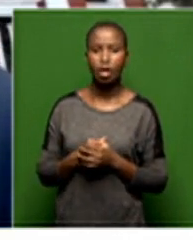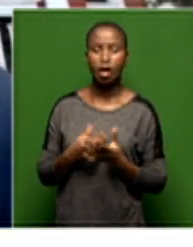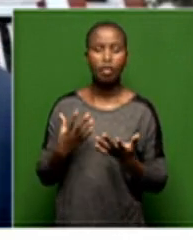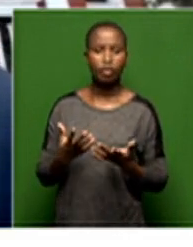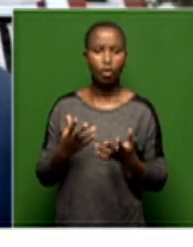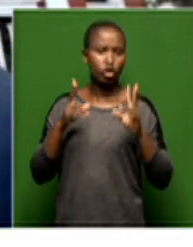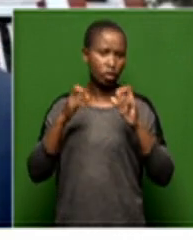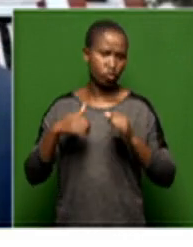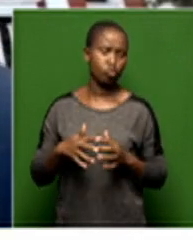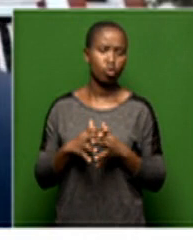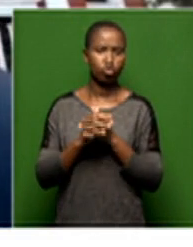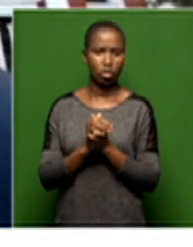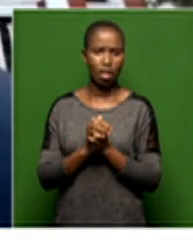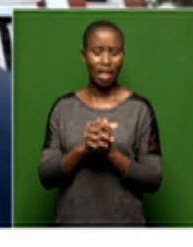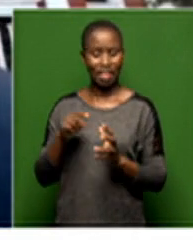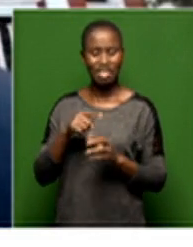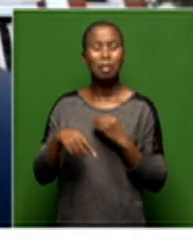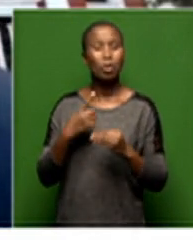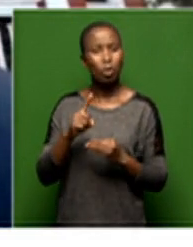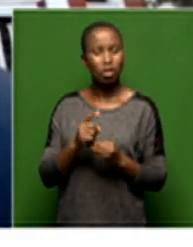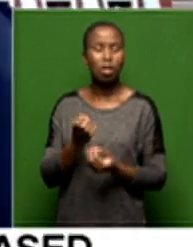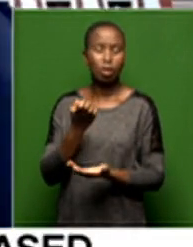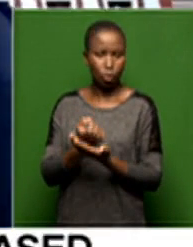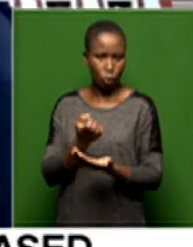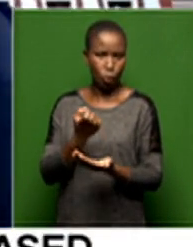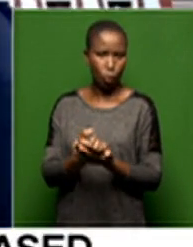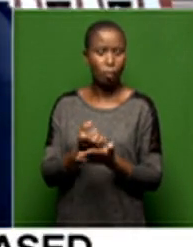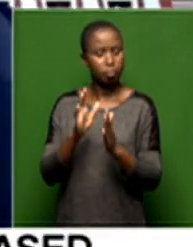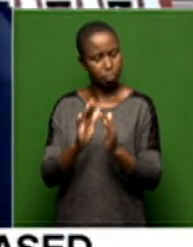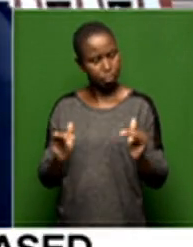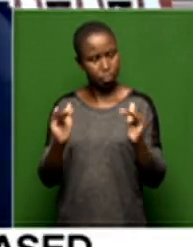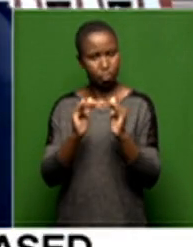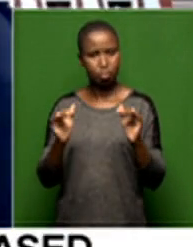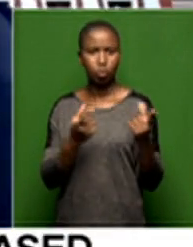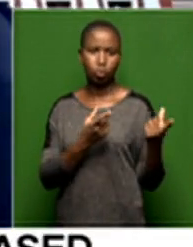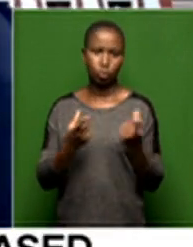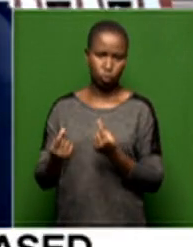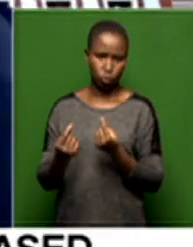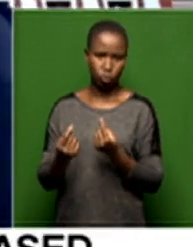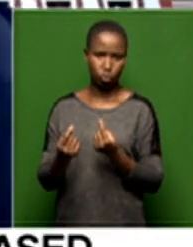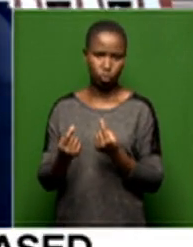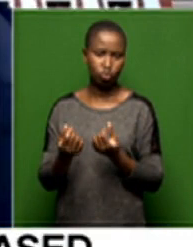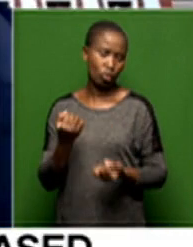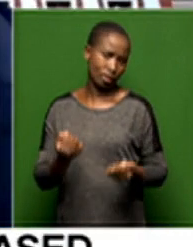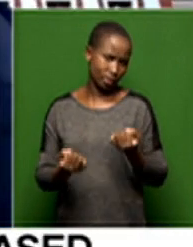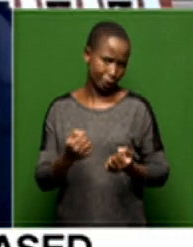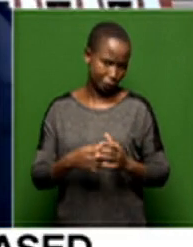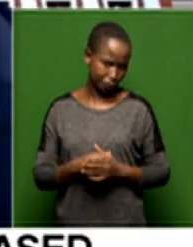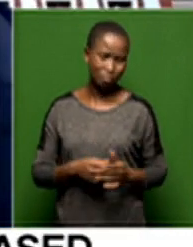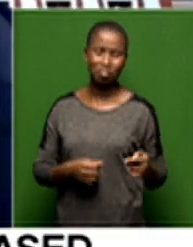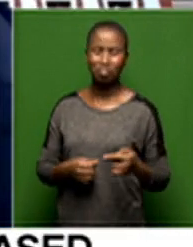reconciliation is about economic justice. Yeah, it really is. And a lot of people still